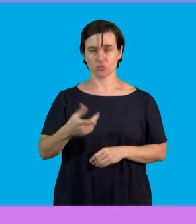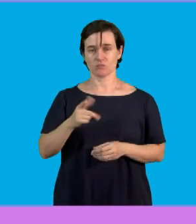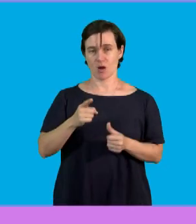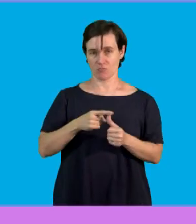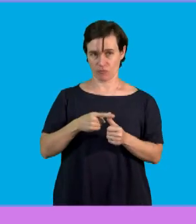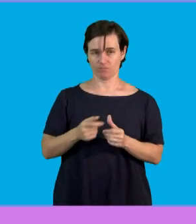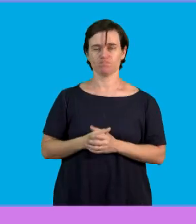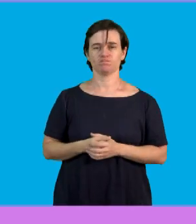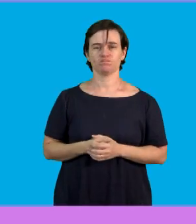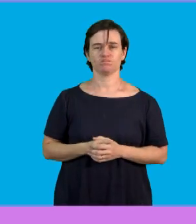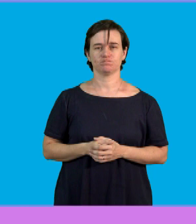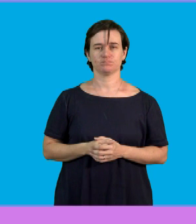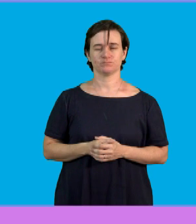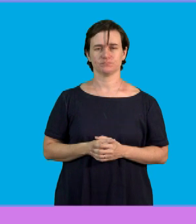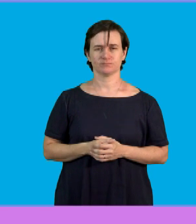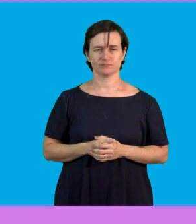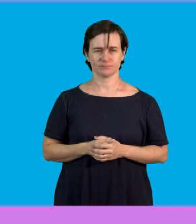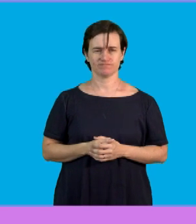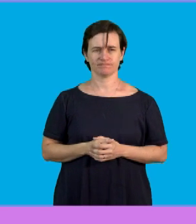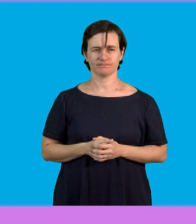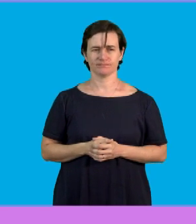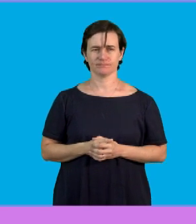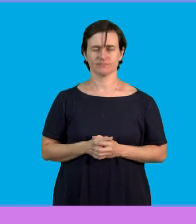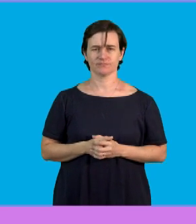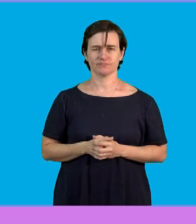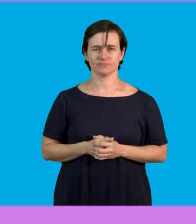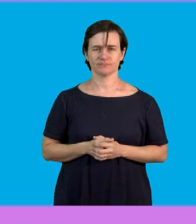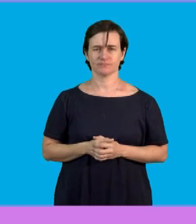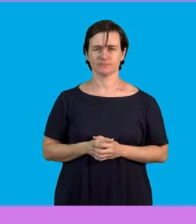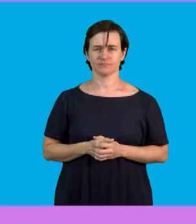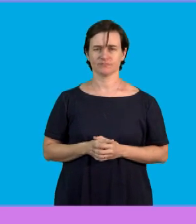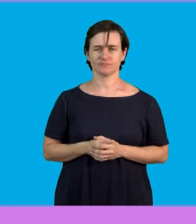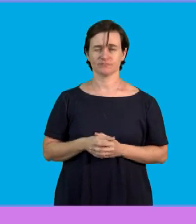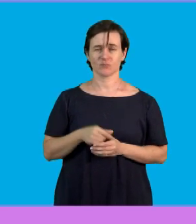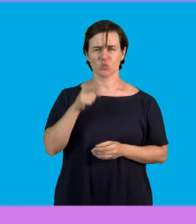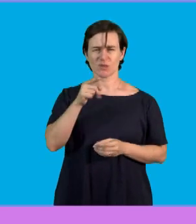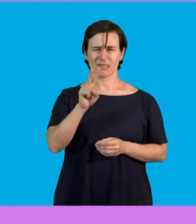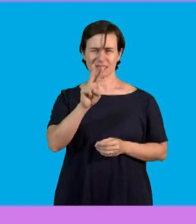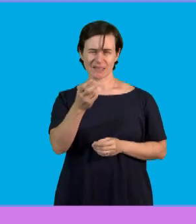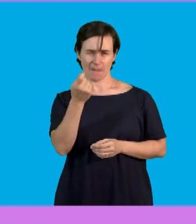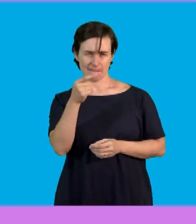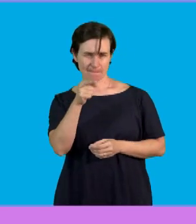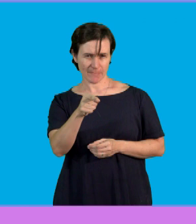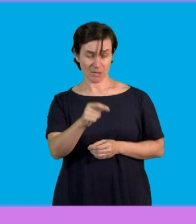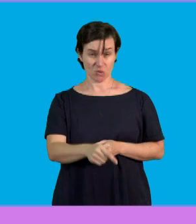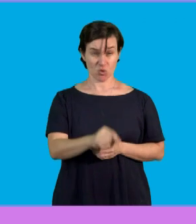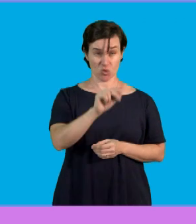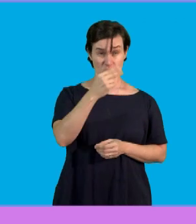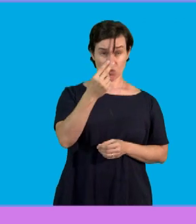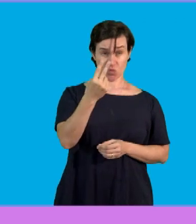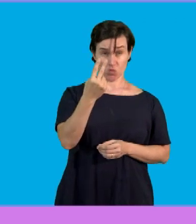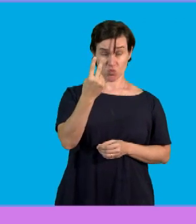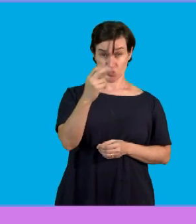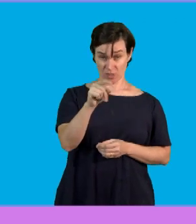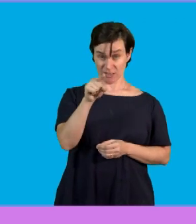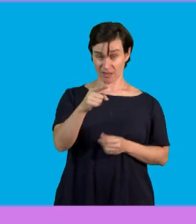21st. So now, looking at this statement, we are given here on the 20,